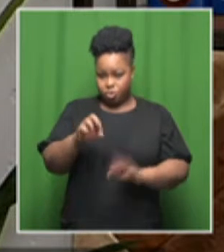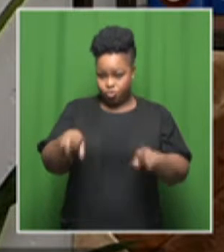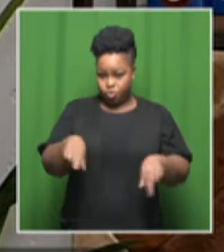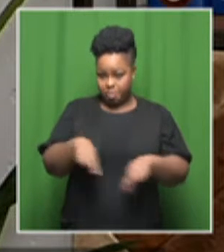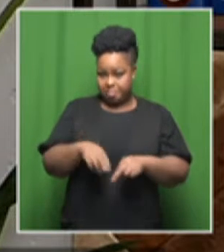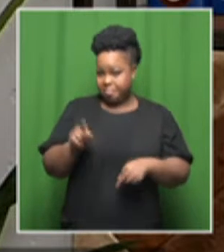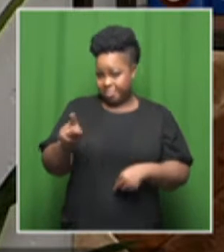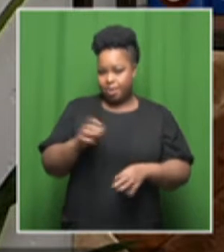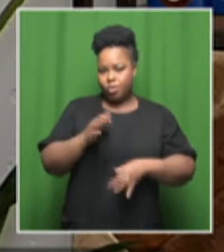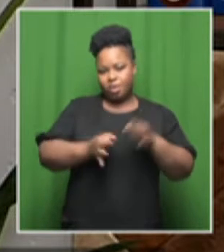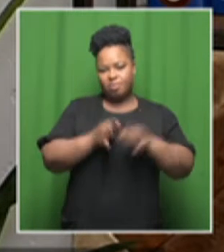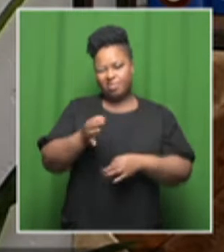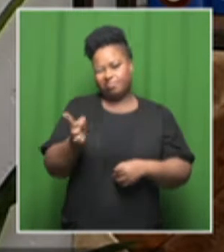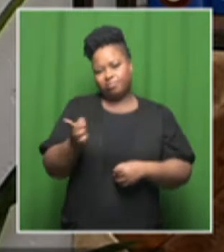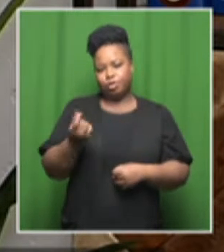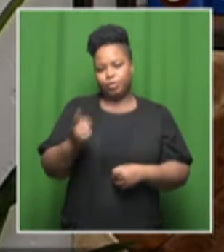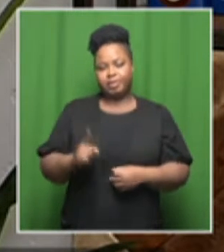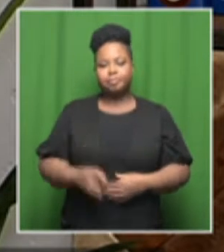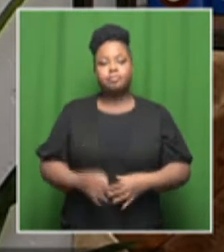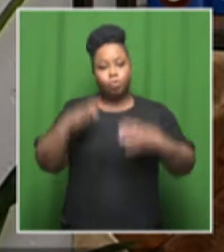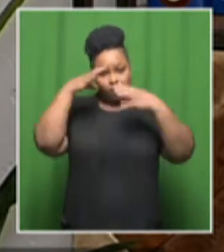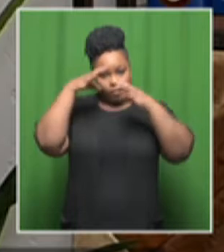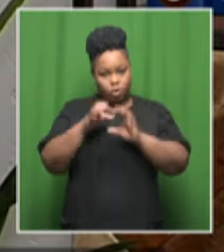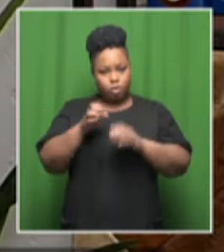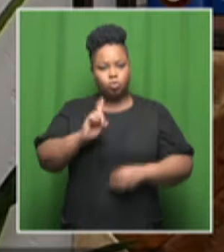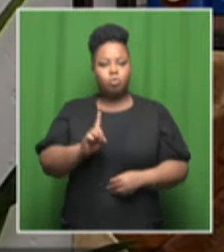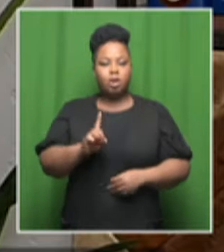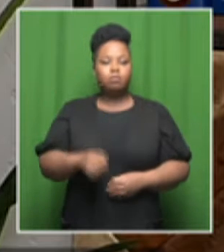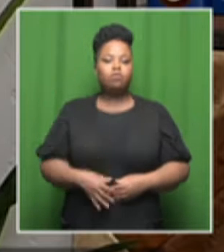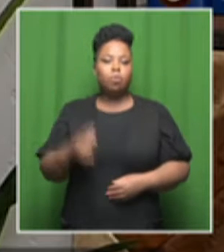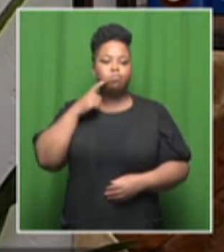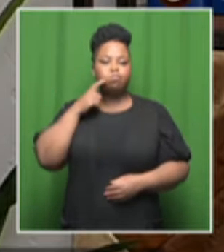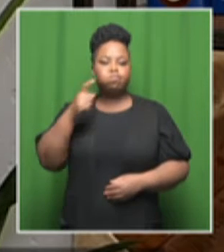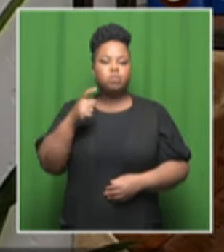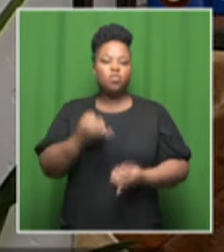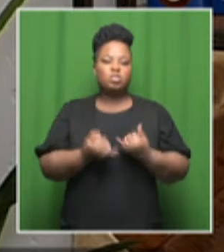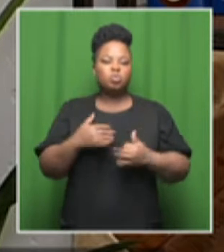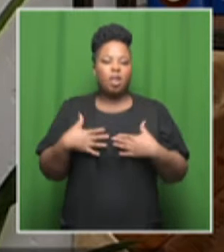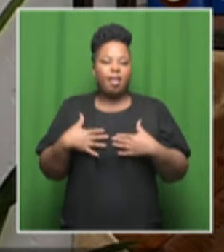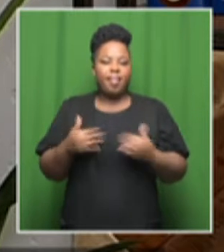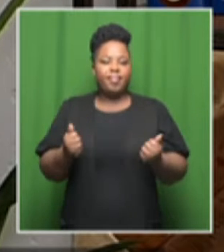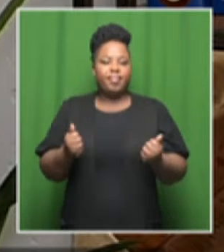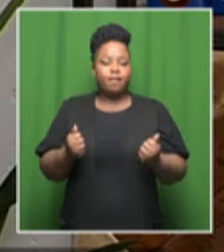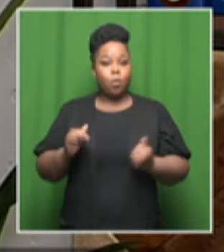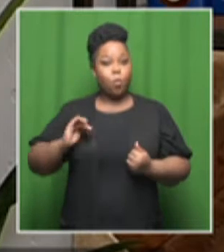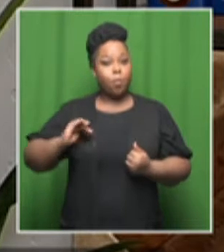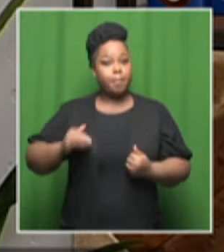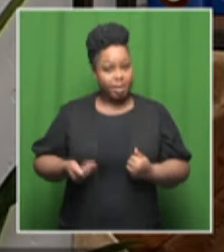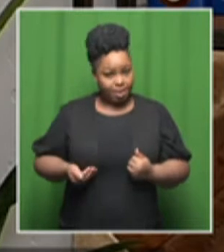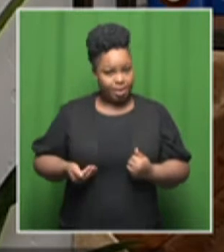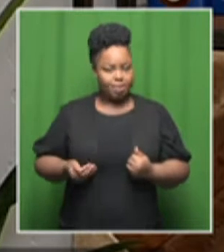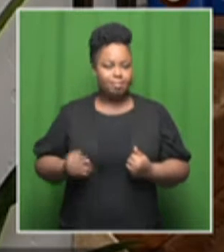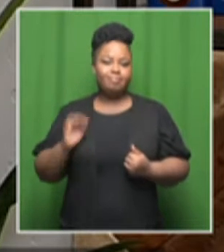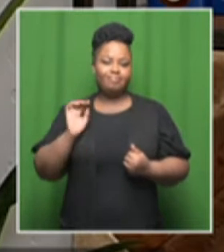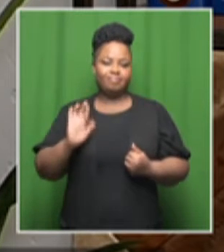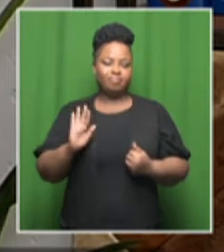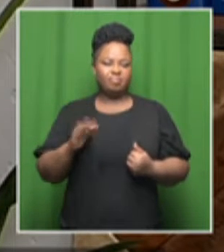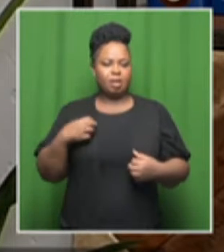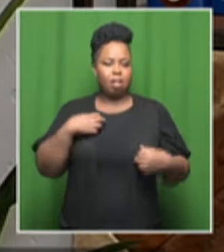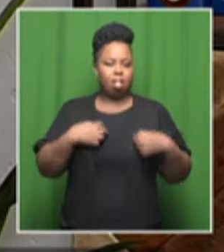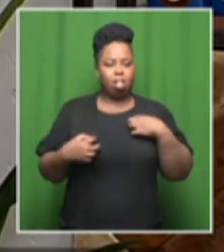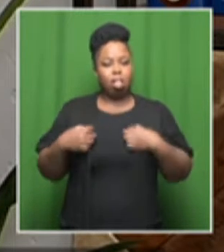Dr. Fantonda actually does. Well, we're focusing in on reproductive health for particularly women and the emotional